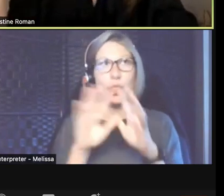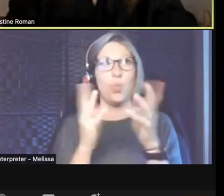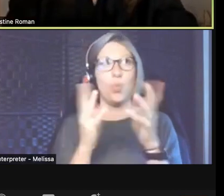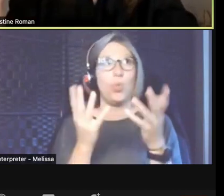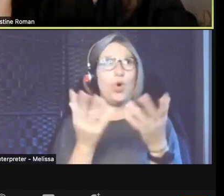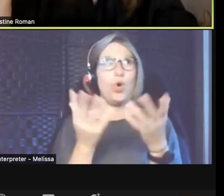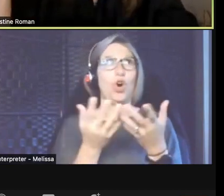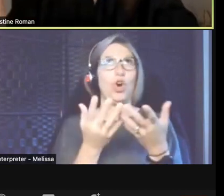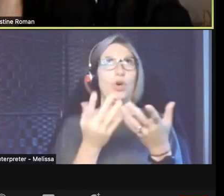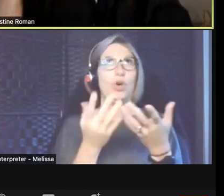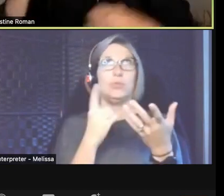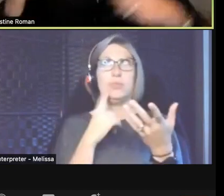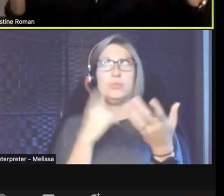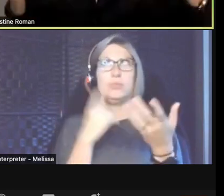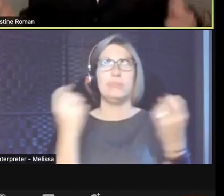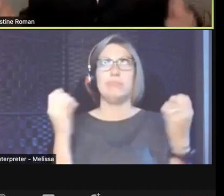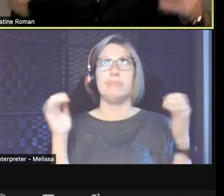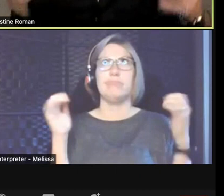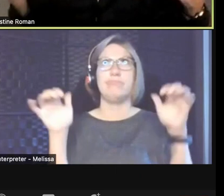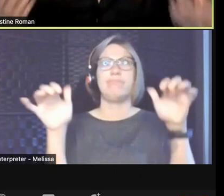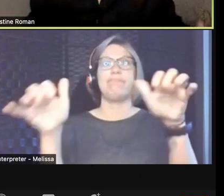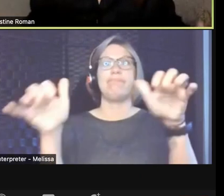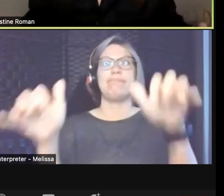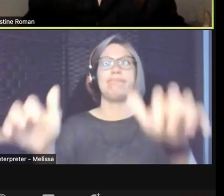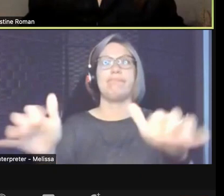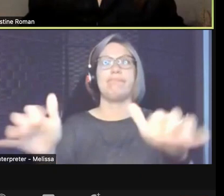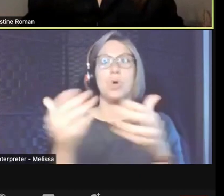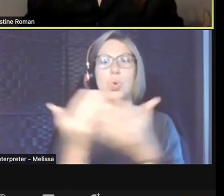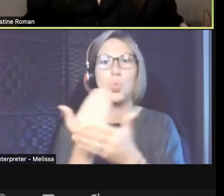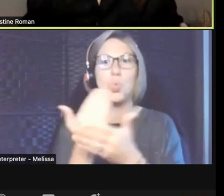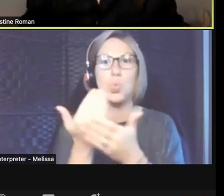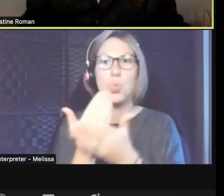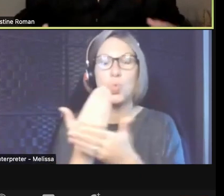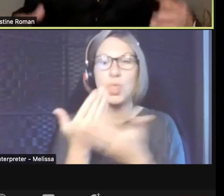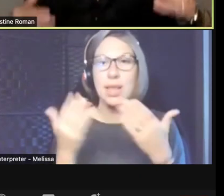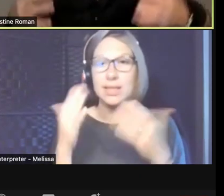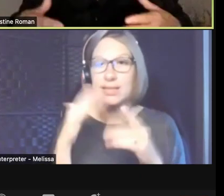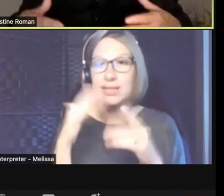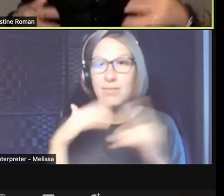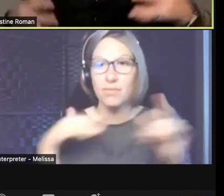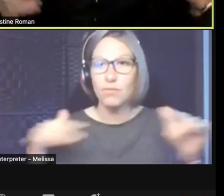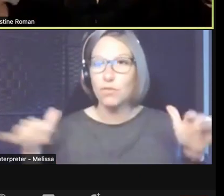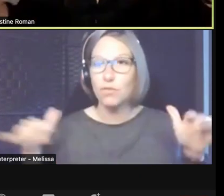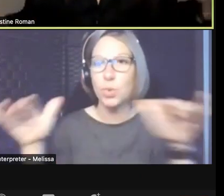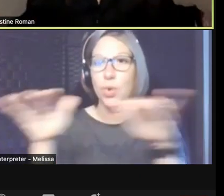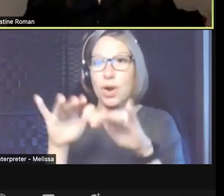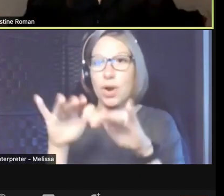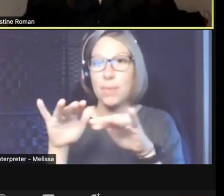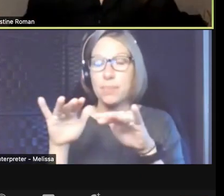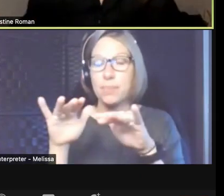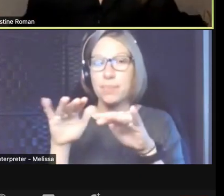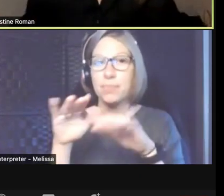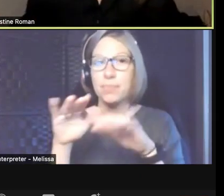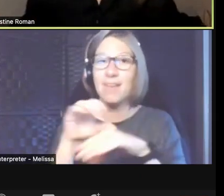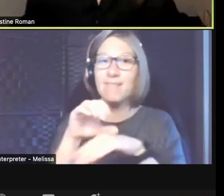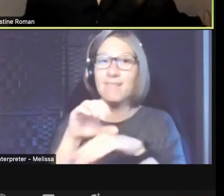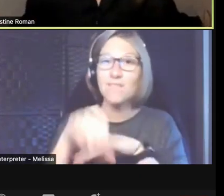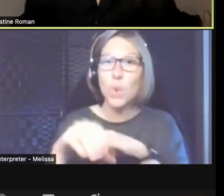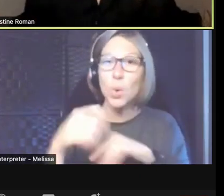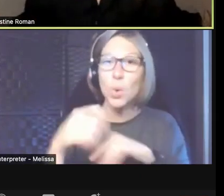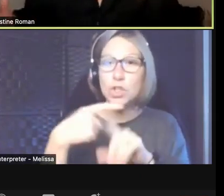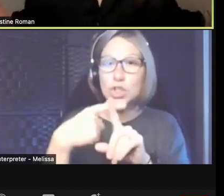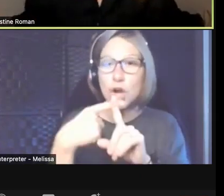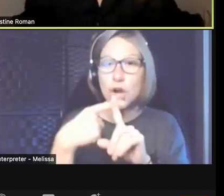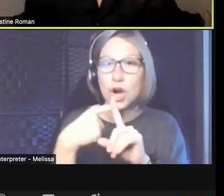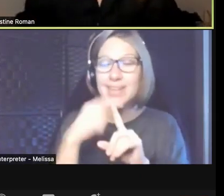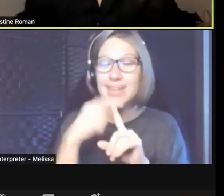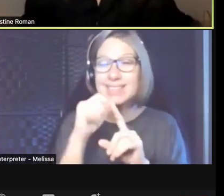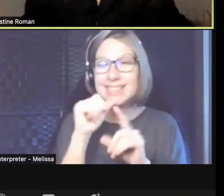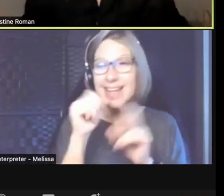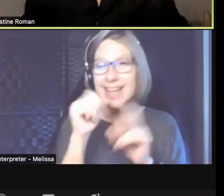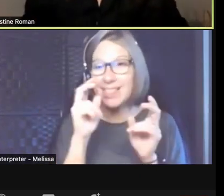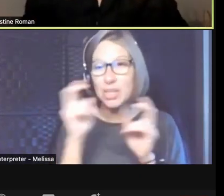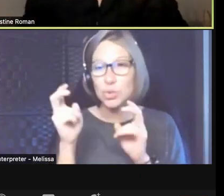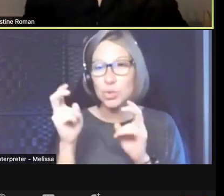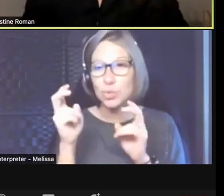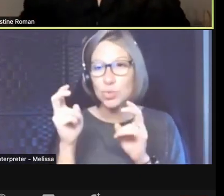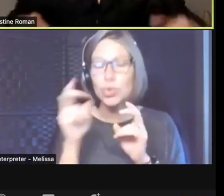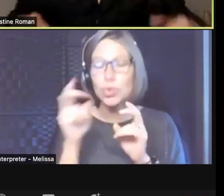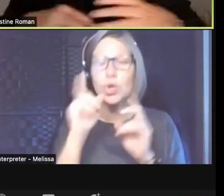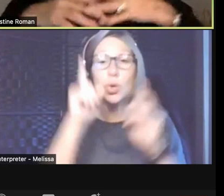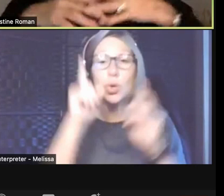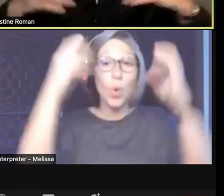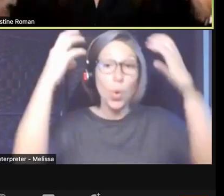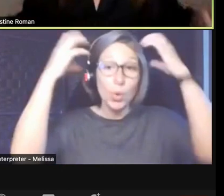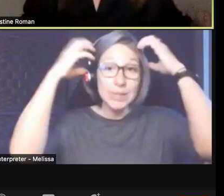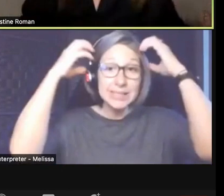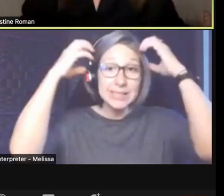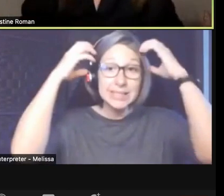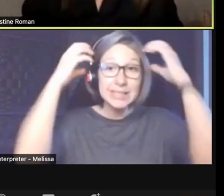target is not discrepant, and that's the issue. If everything is novel at Disney World, for